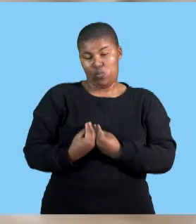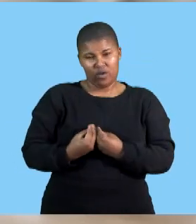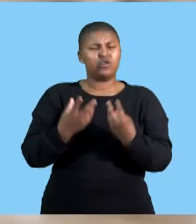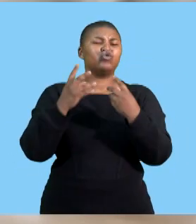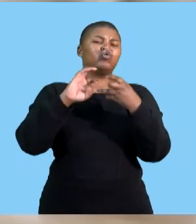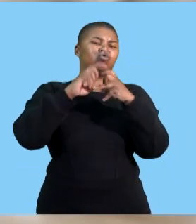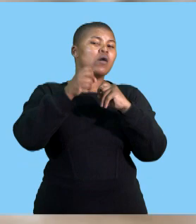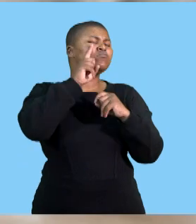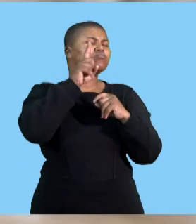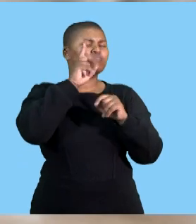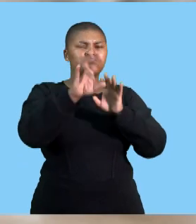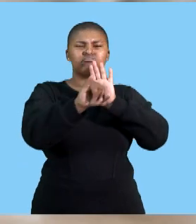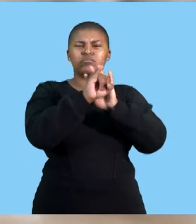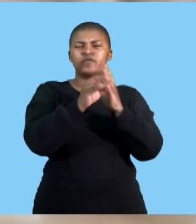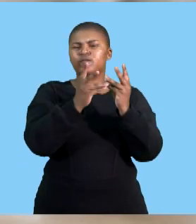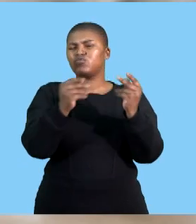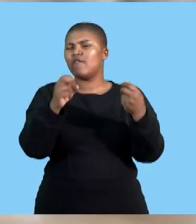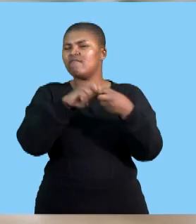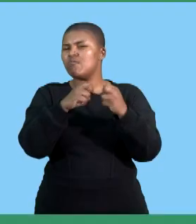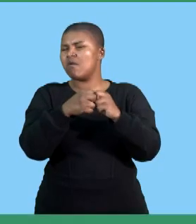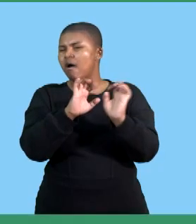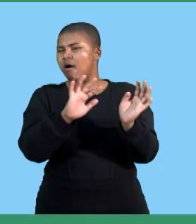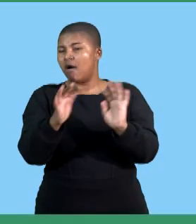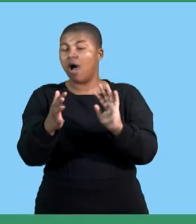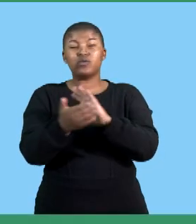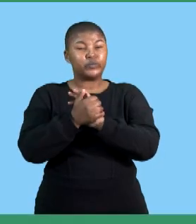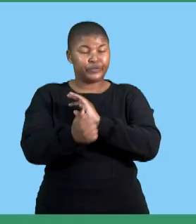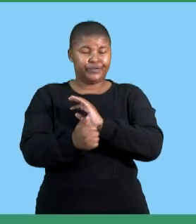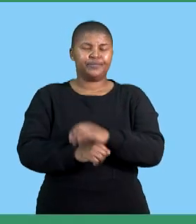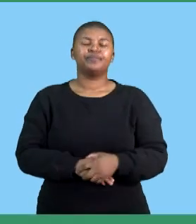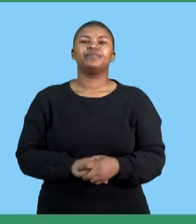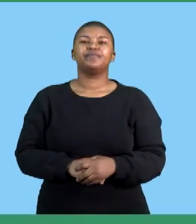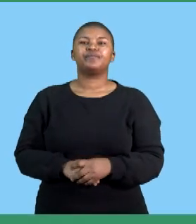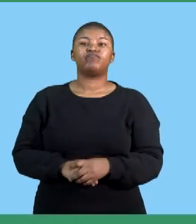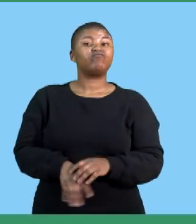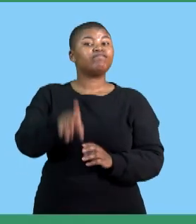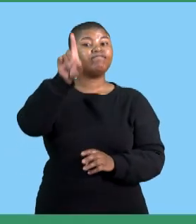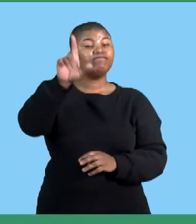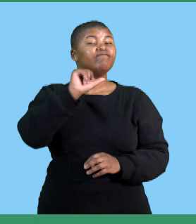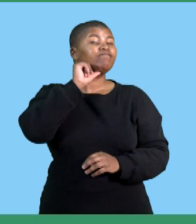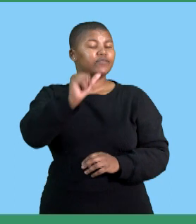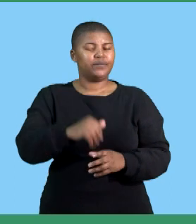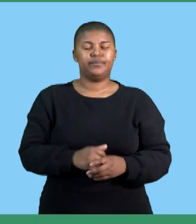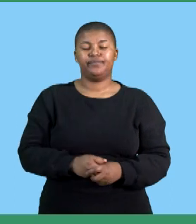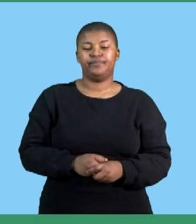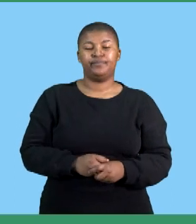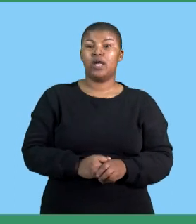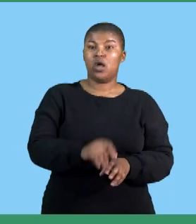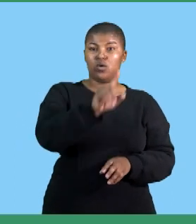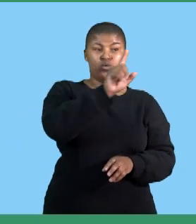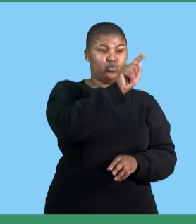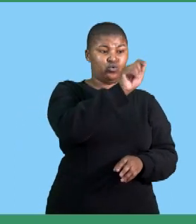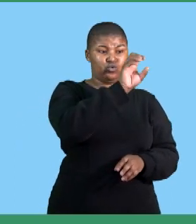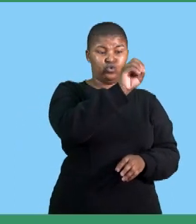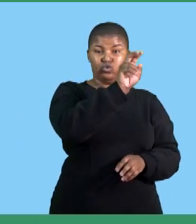out which problem-solving technique was used. It says there, Tony Trucks or Tony